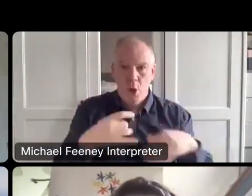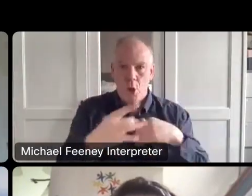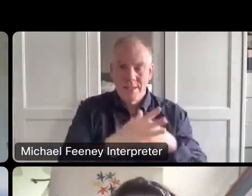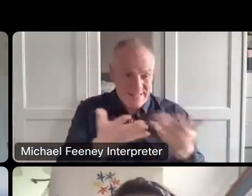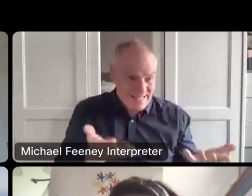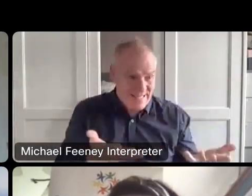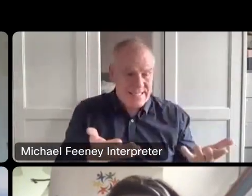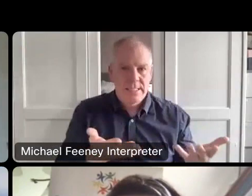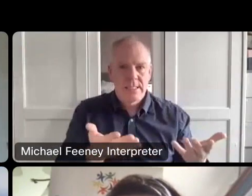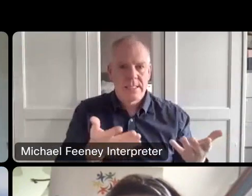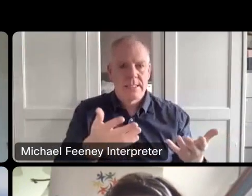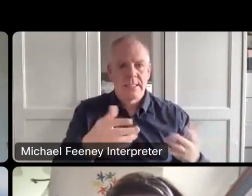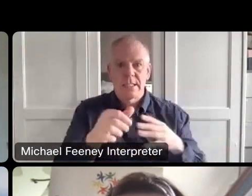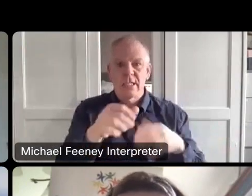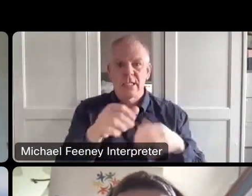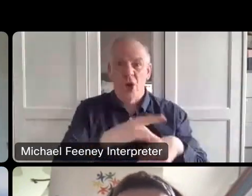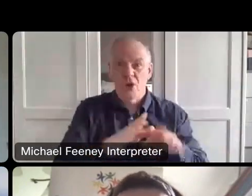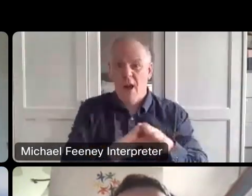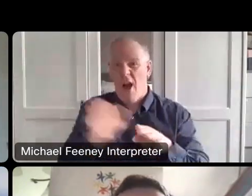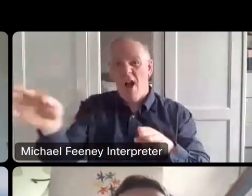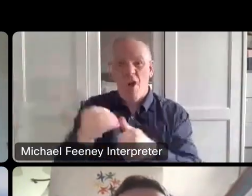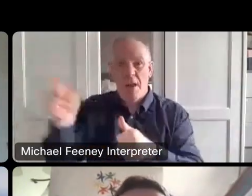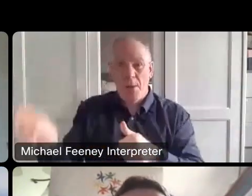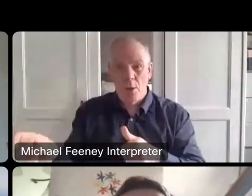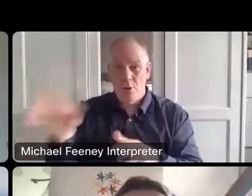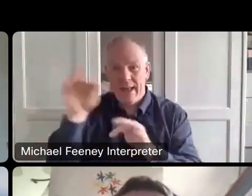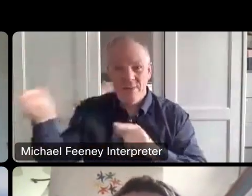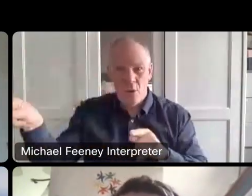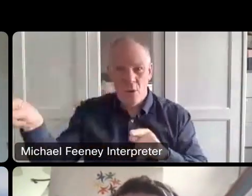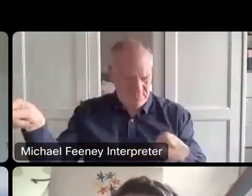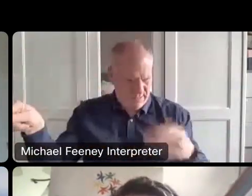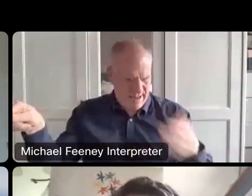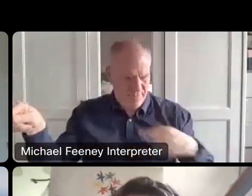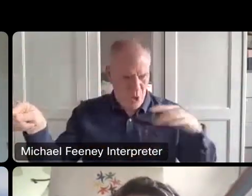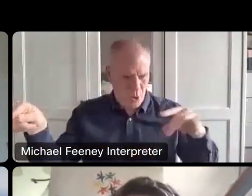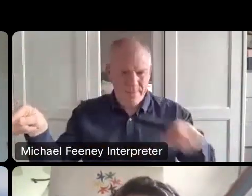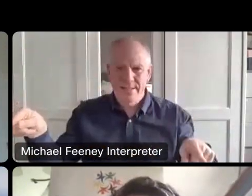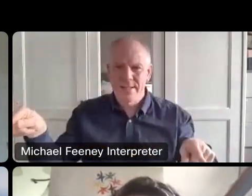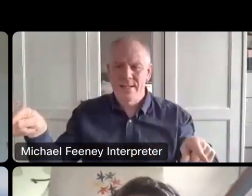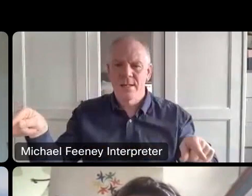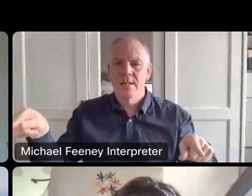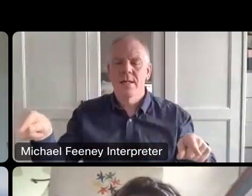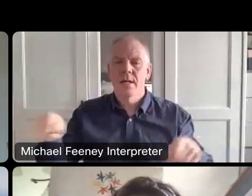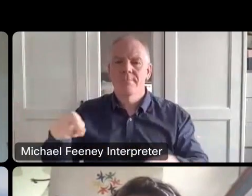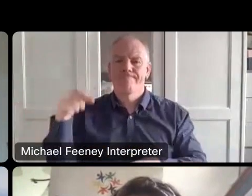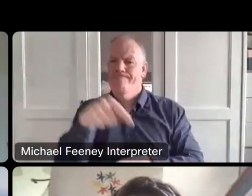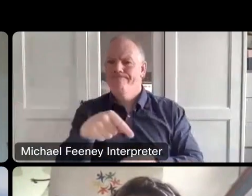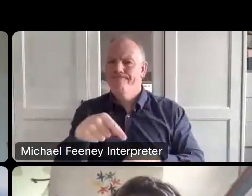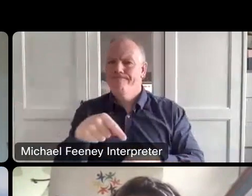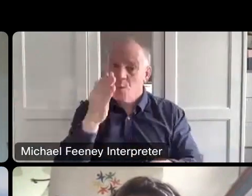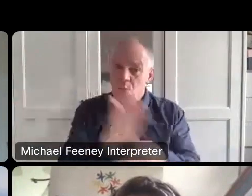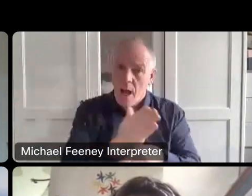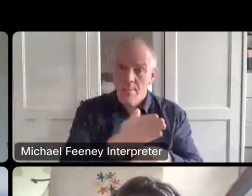and the surgeon left him to go and deal with the other person. So I always questioned that interruption. Did that interruption